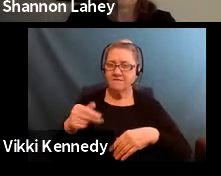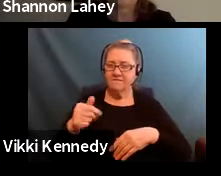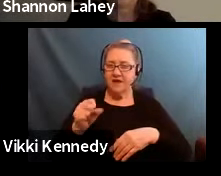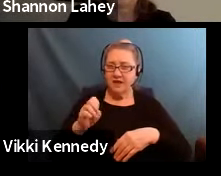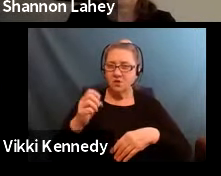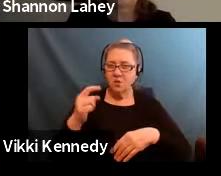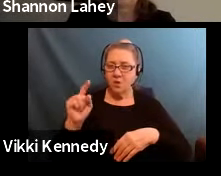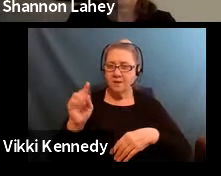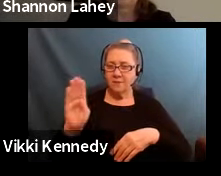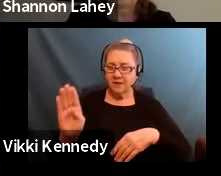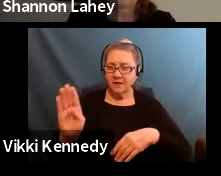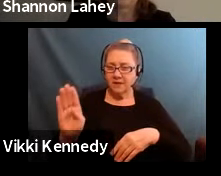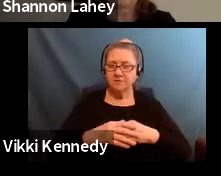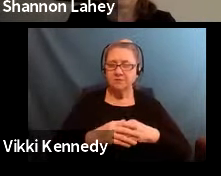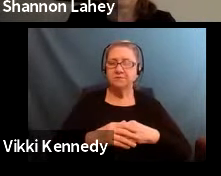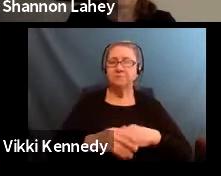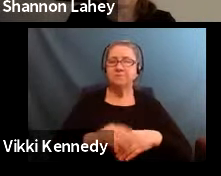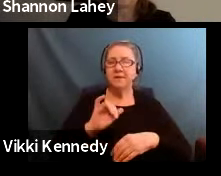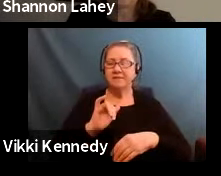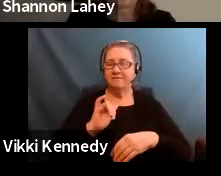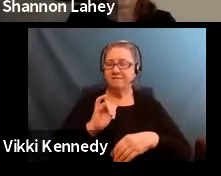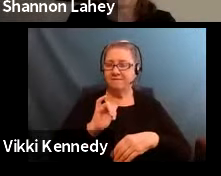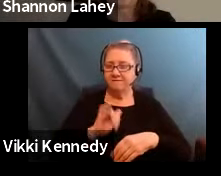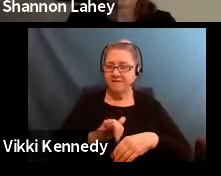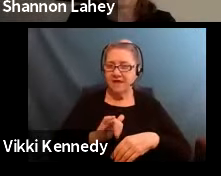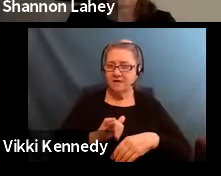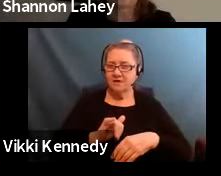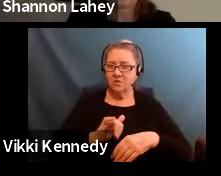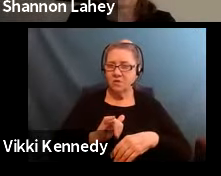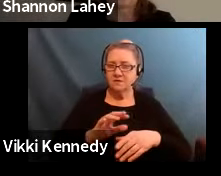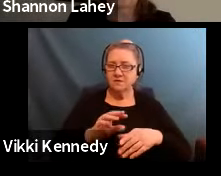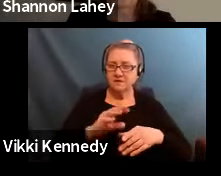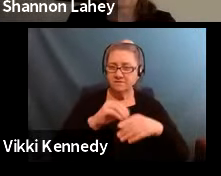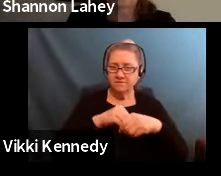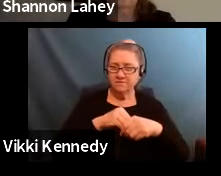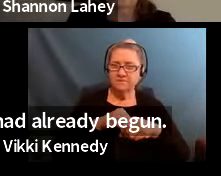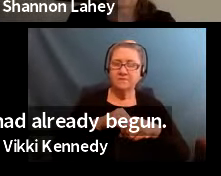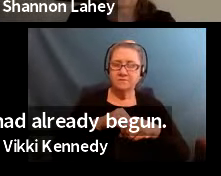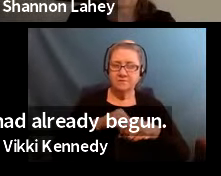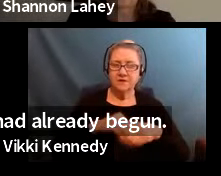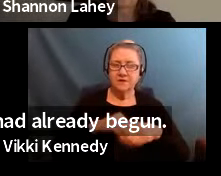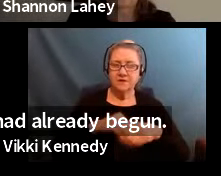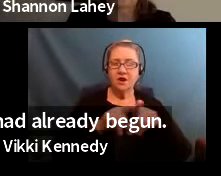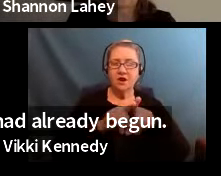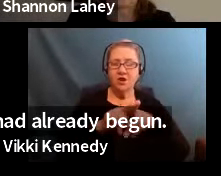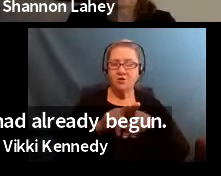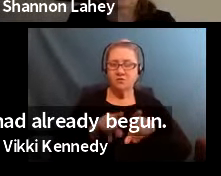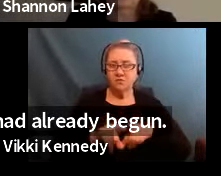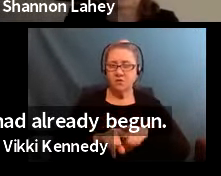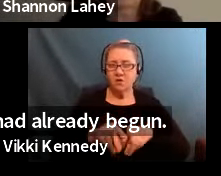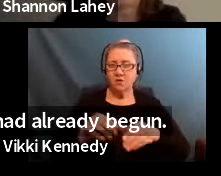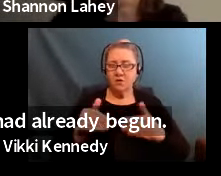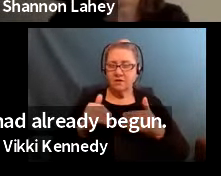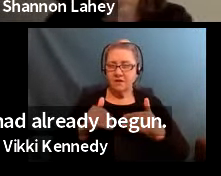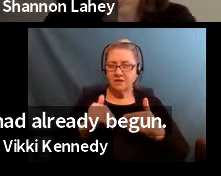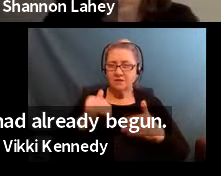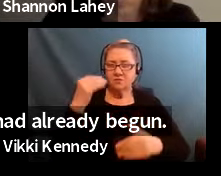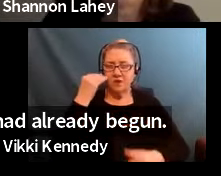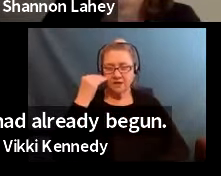that consideration was a part of it. And then in addition, this recognition of as we